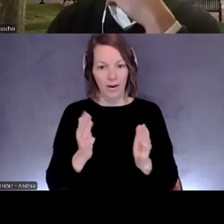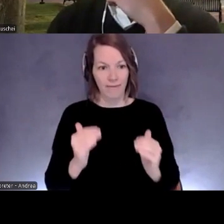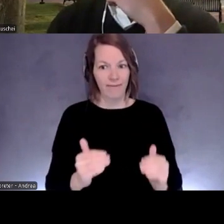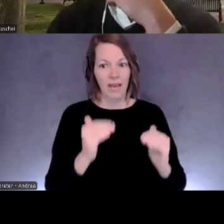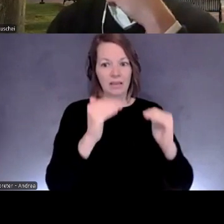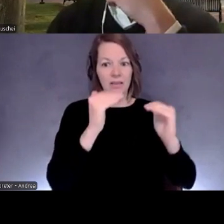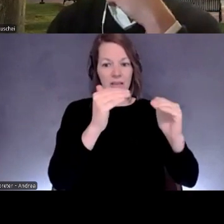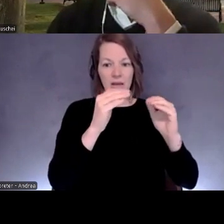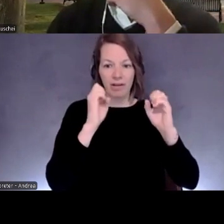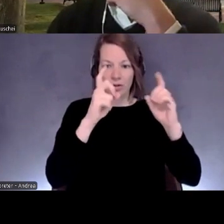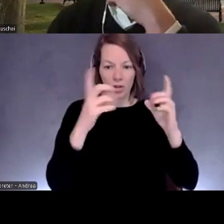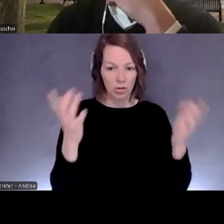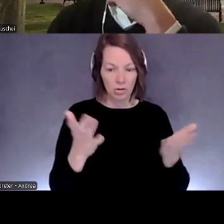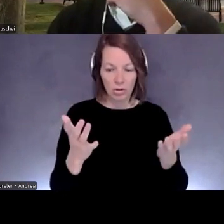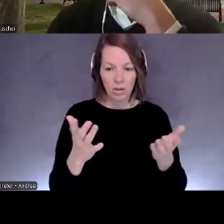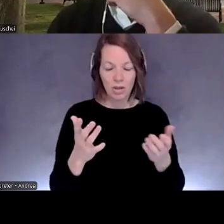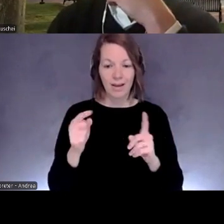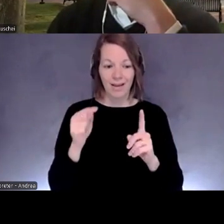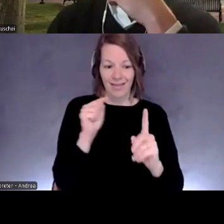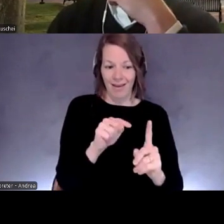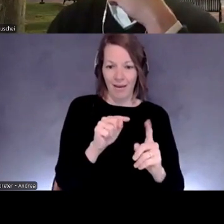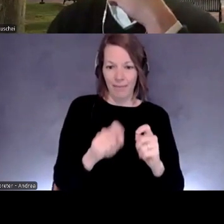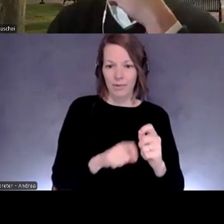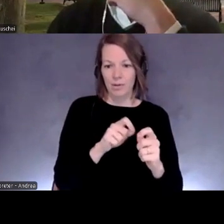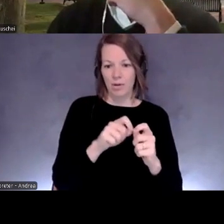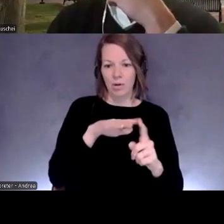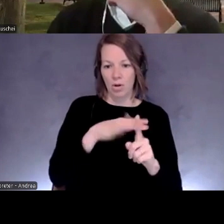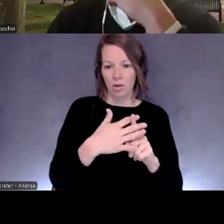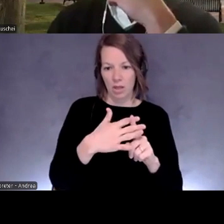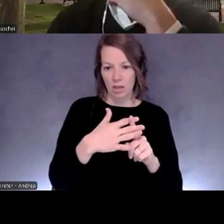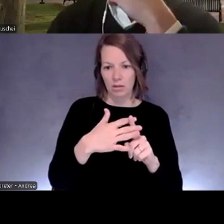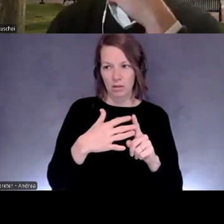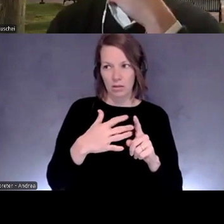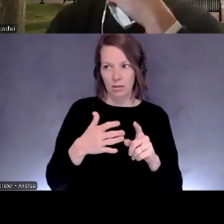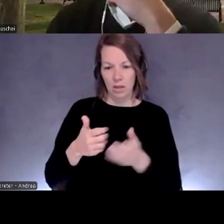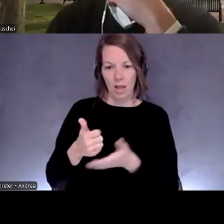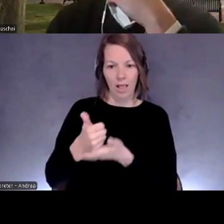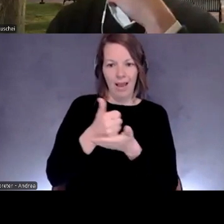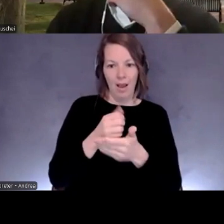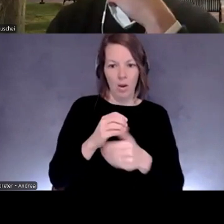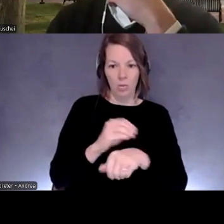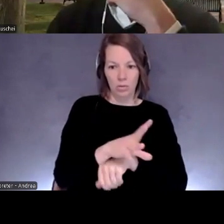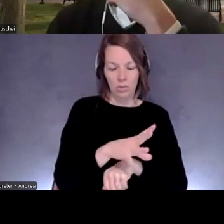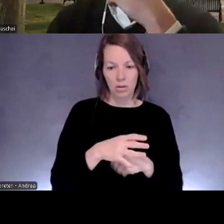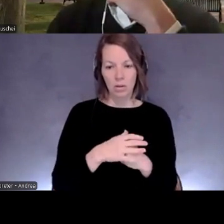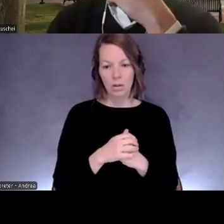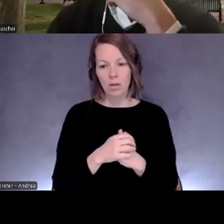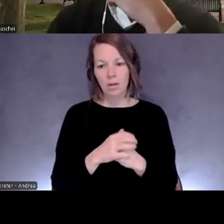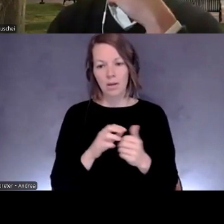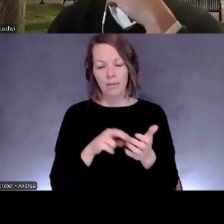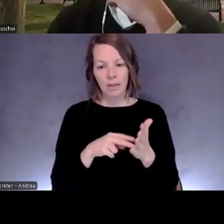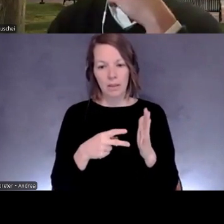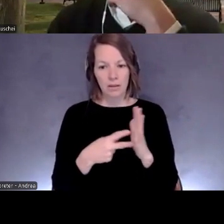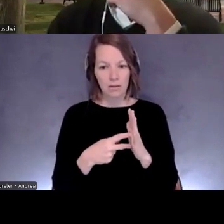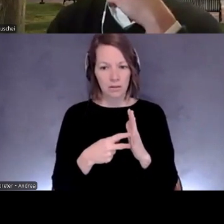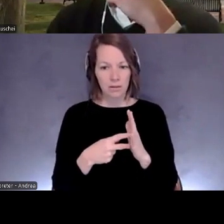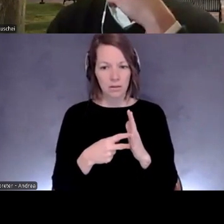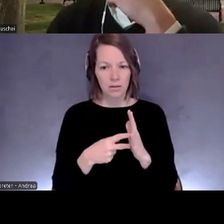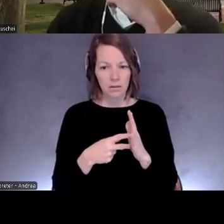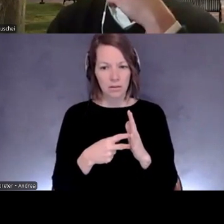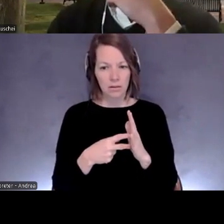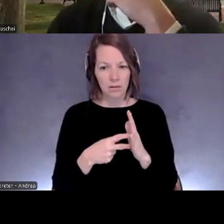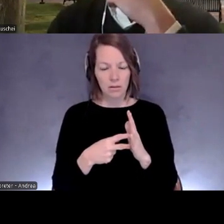learning that particular context allows. So that means letting